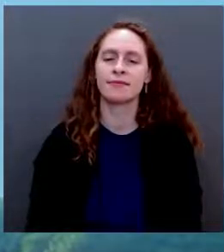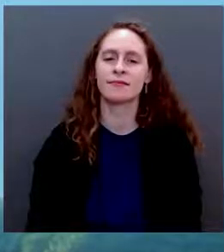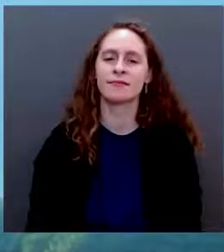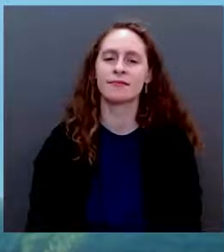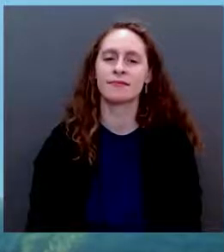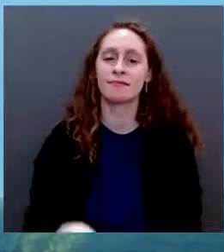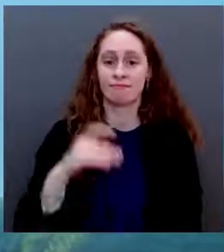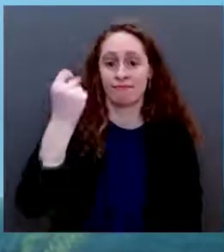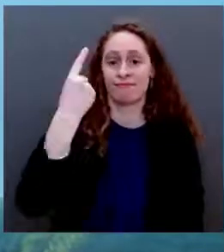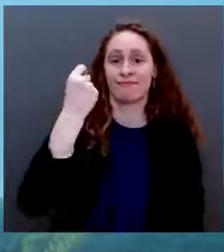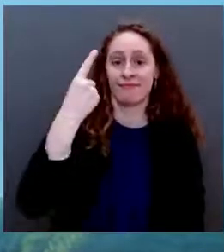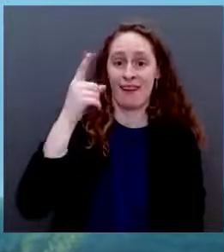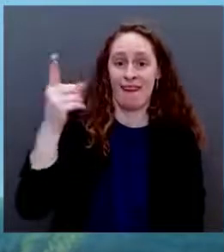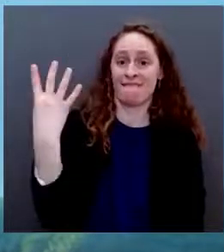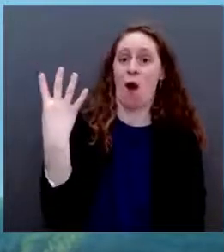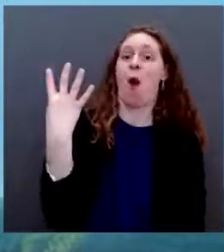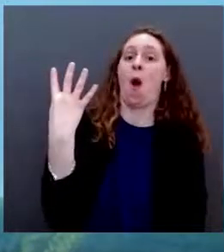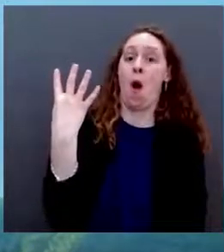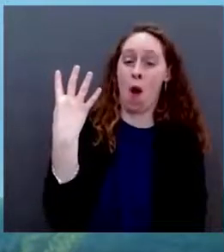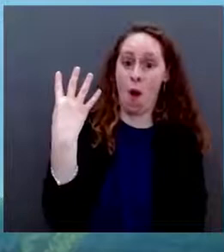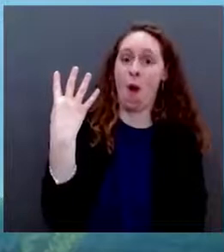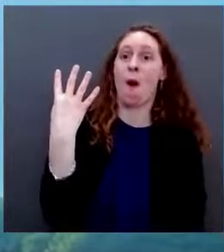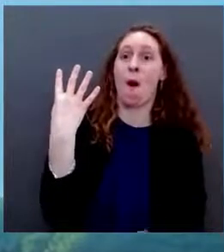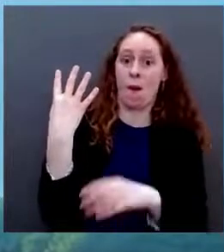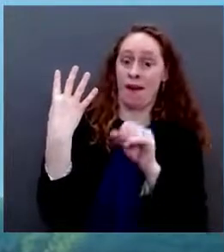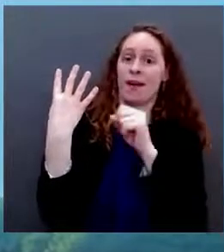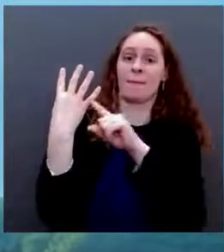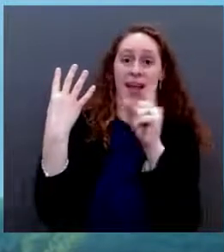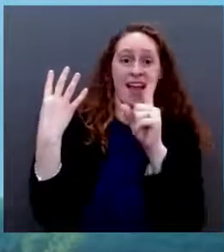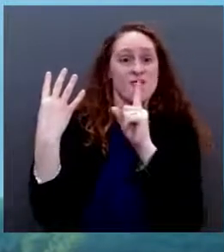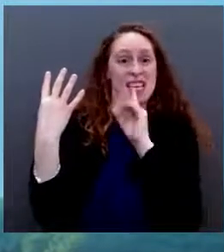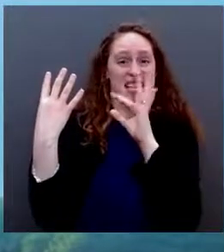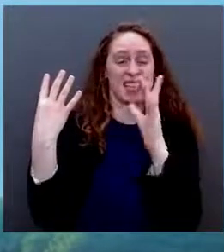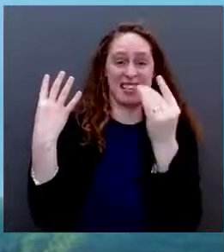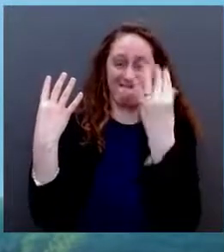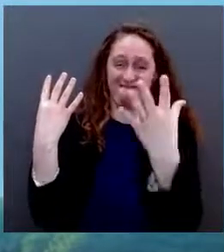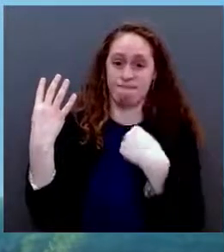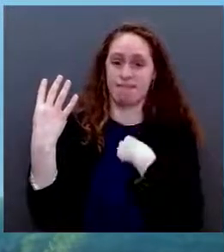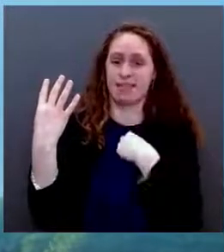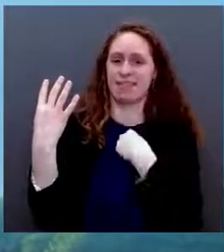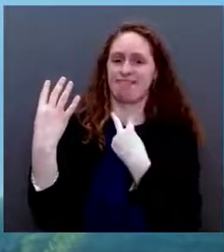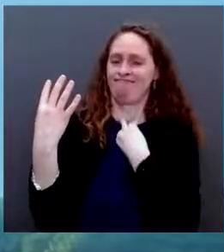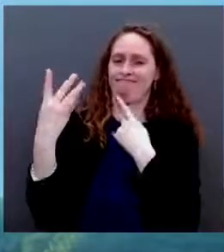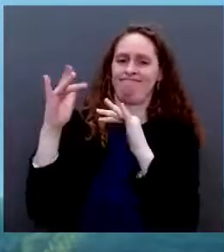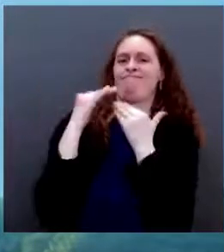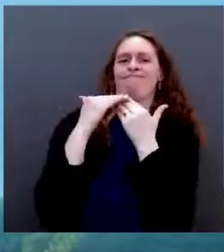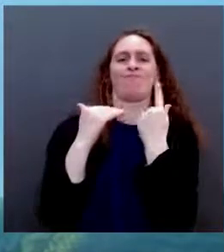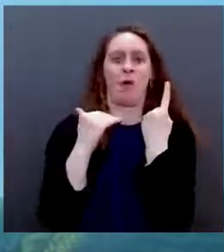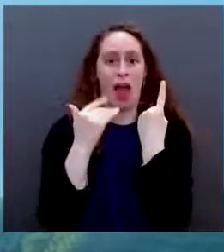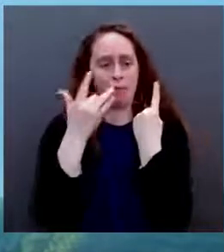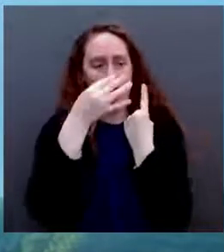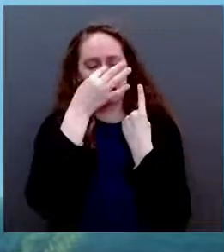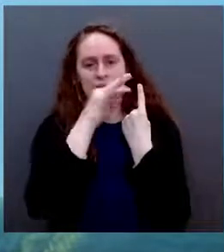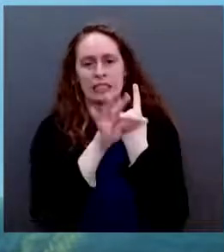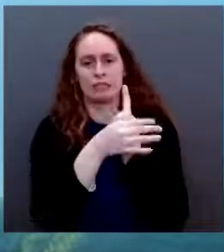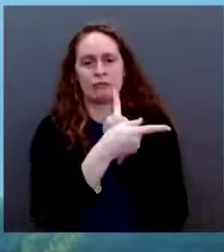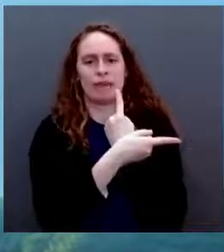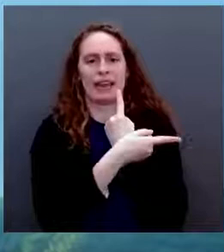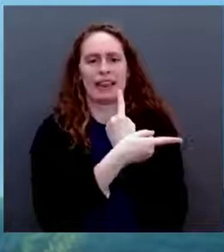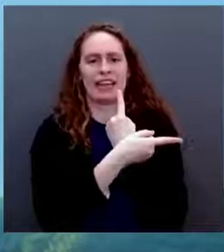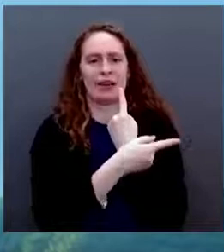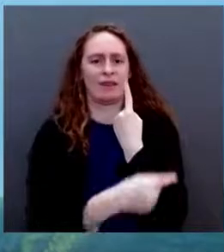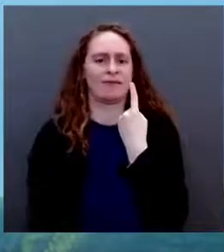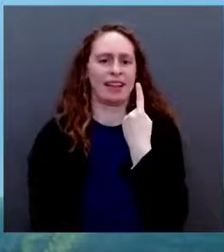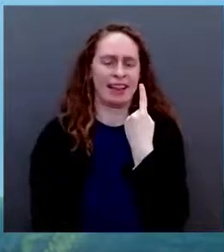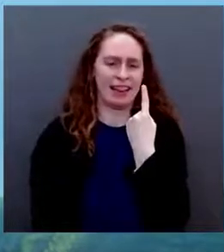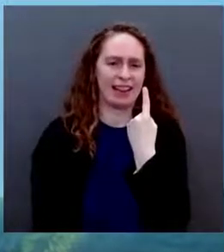that you're offered. So when we tried to go around that system and not give